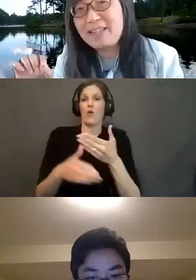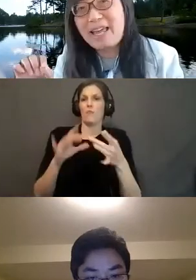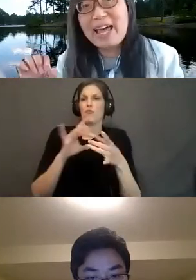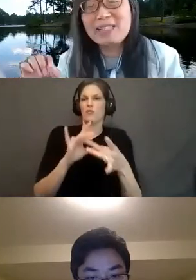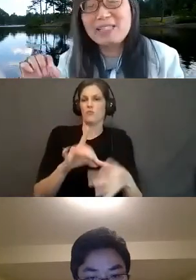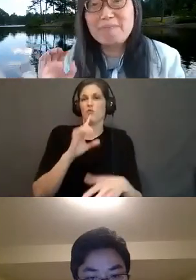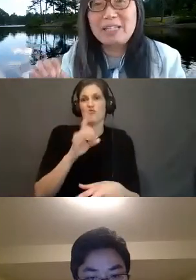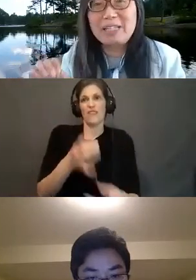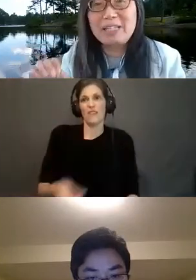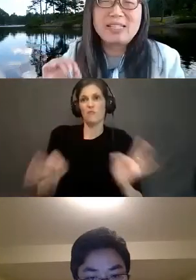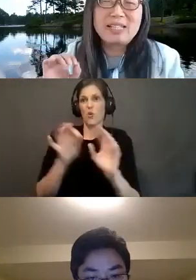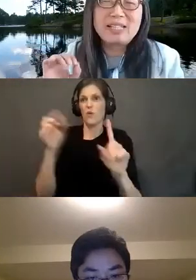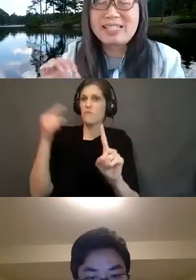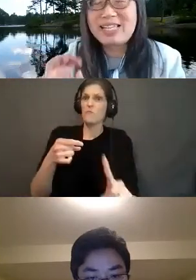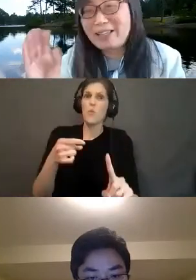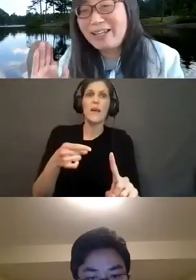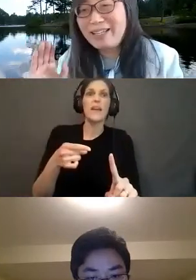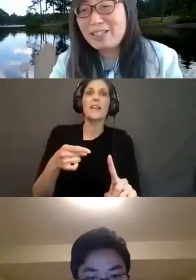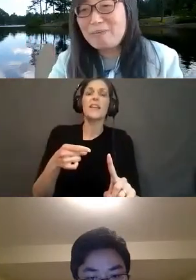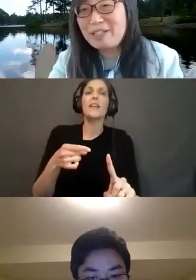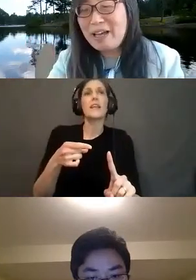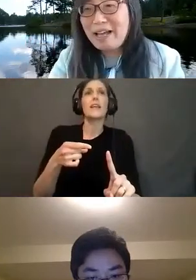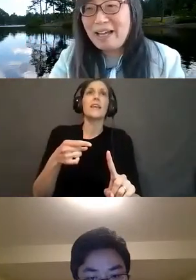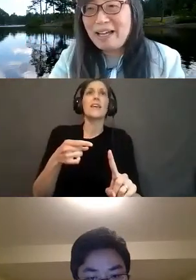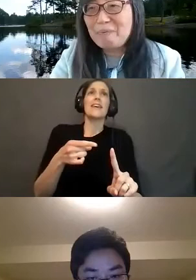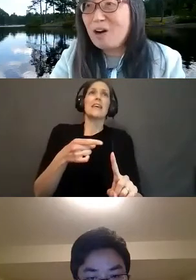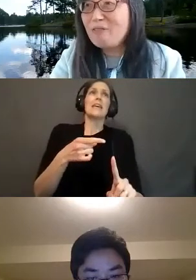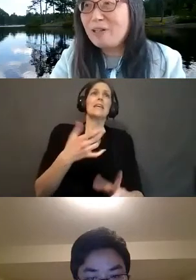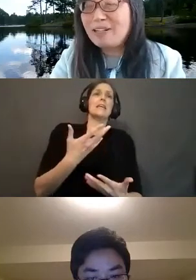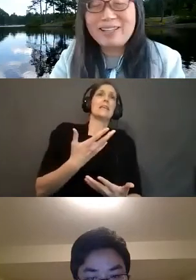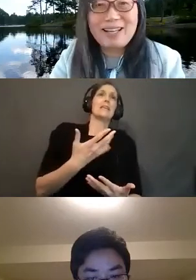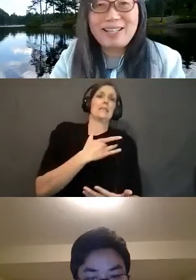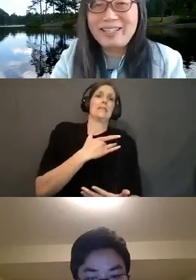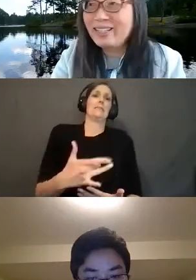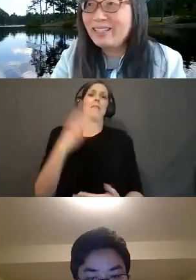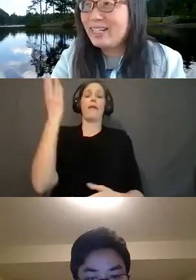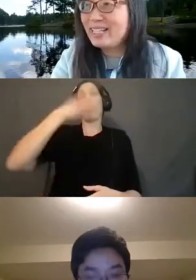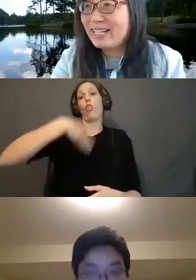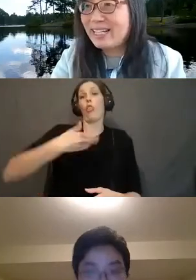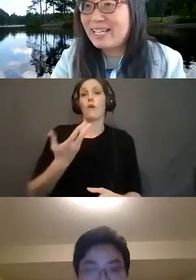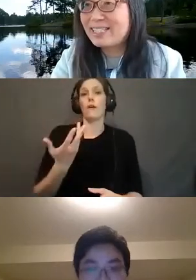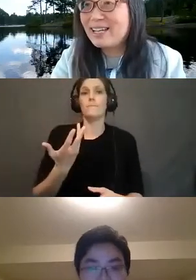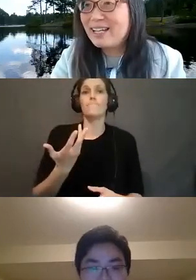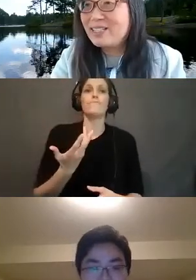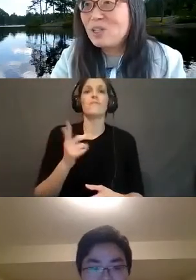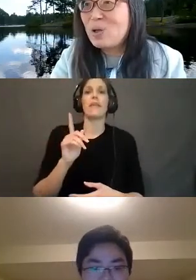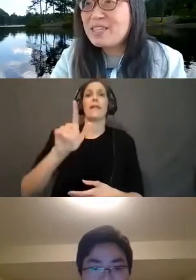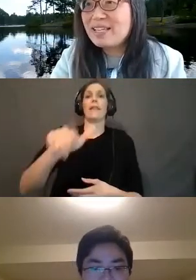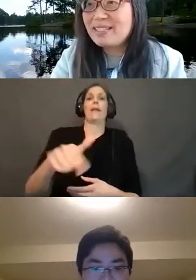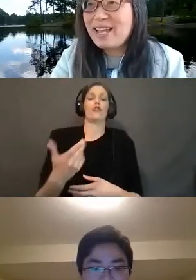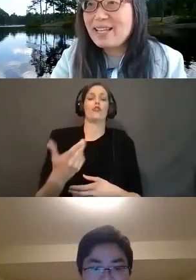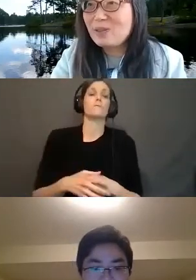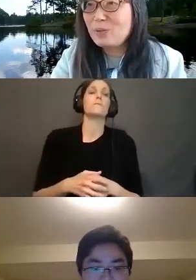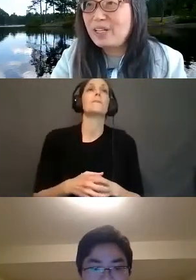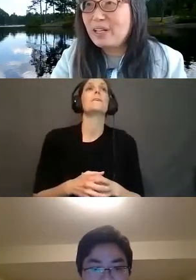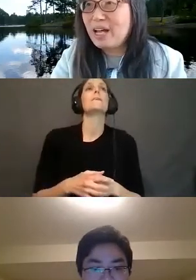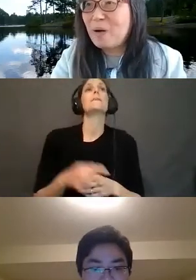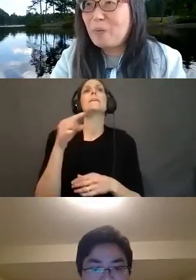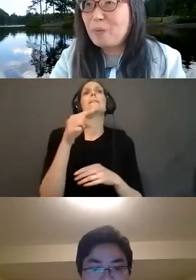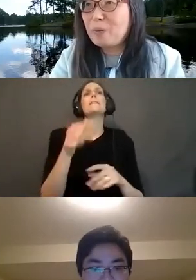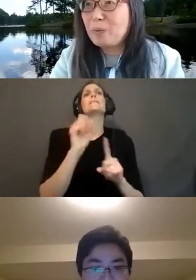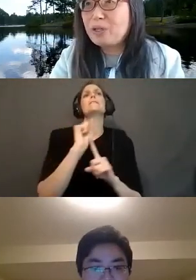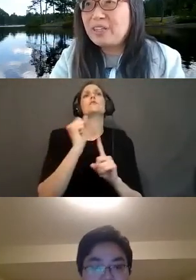point that tends to be overlooked in the later decades. So in this case,